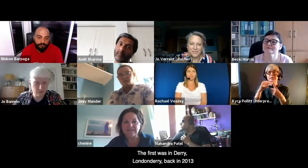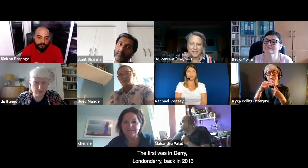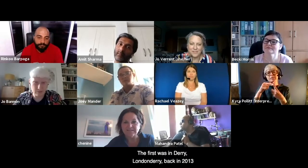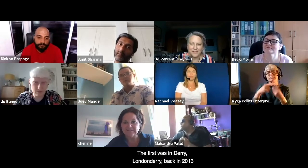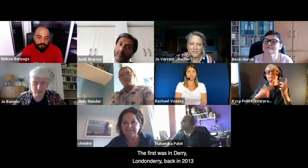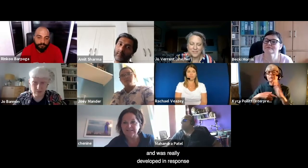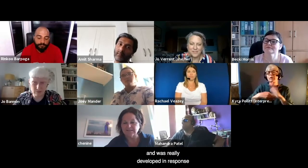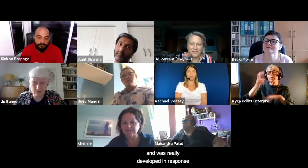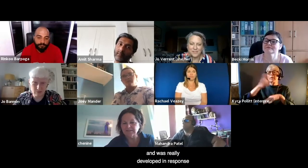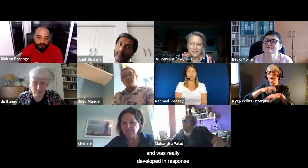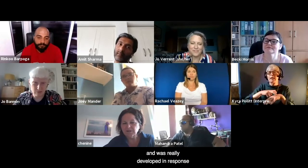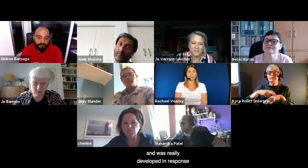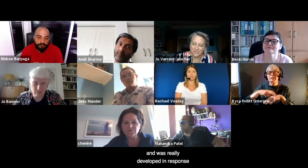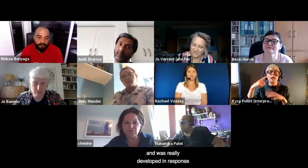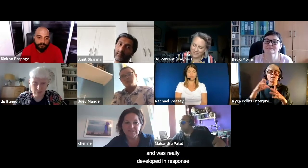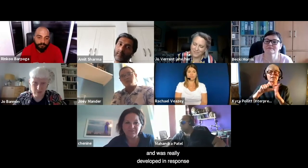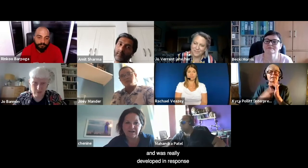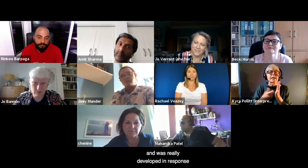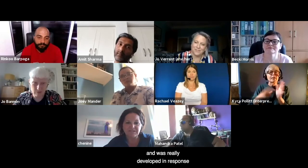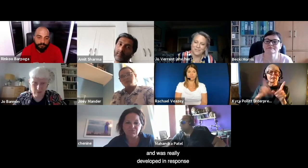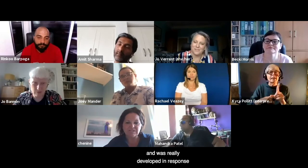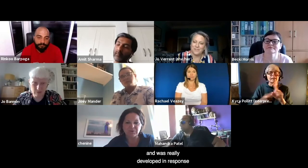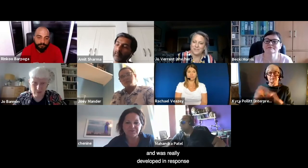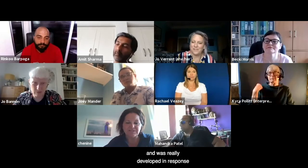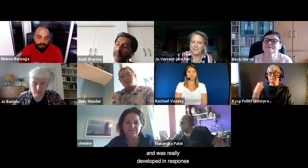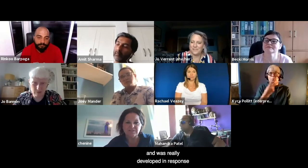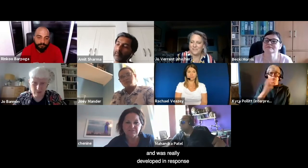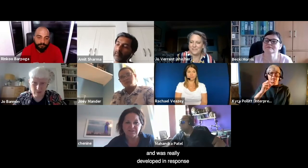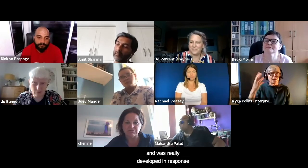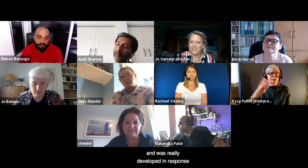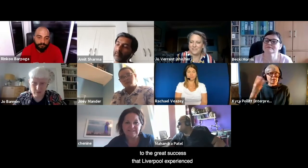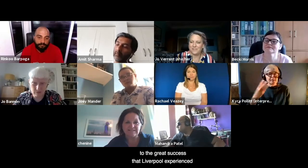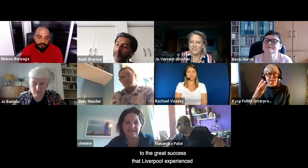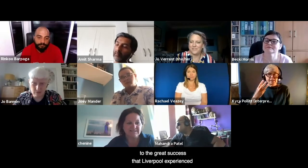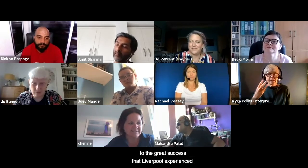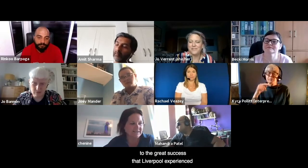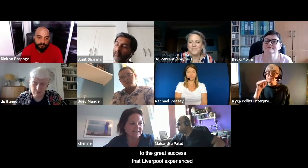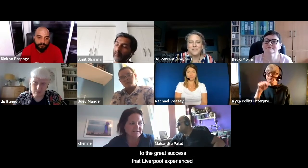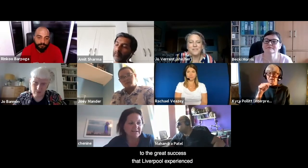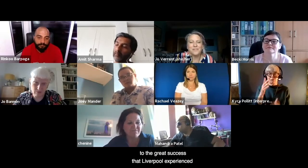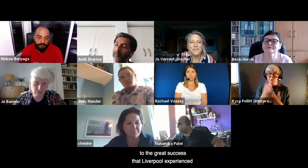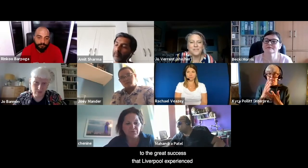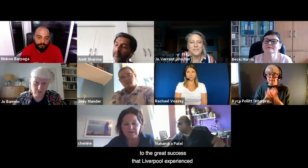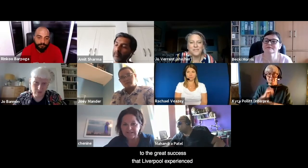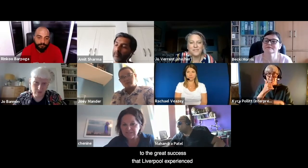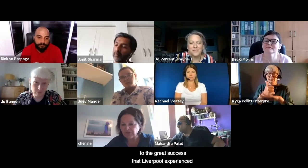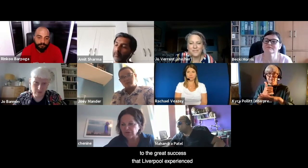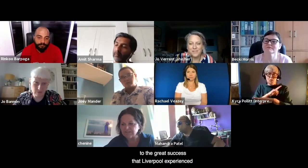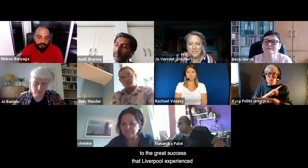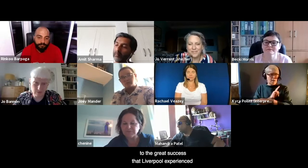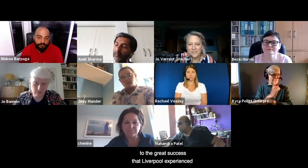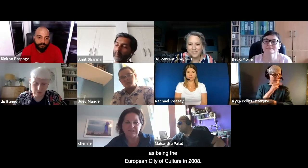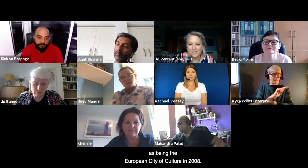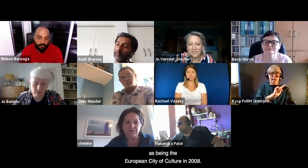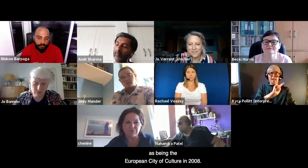in 2013, and was really developed in response to the great success that Liverpool